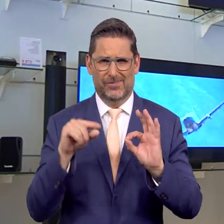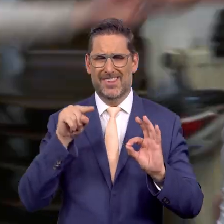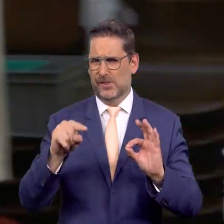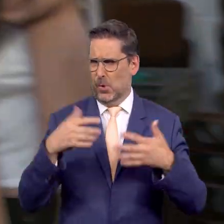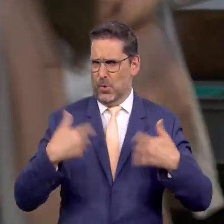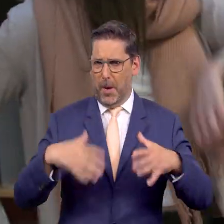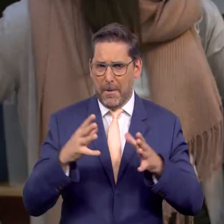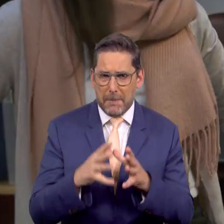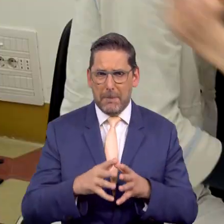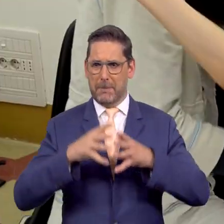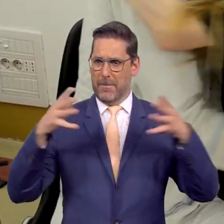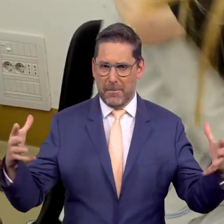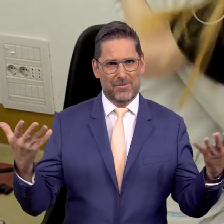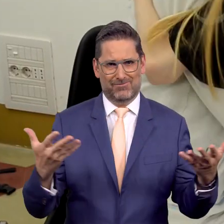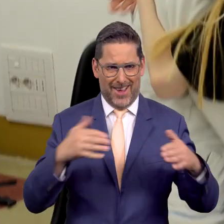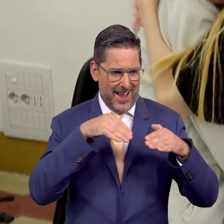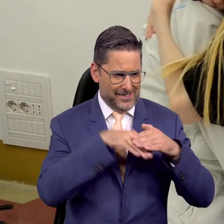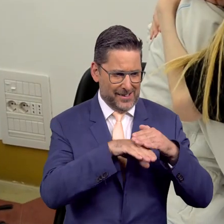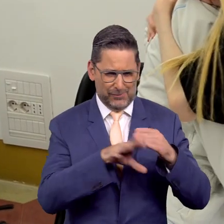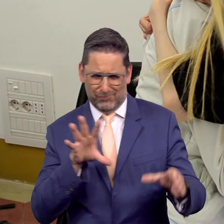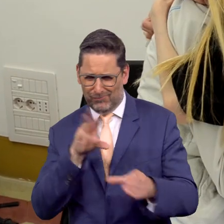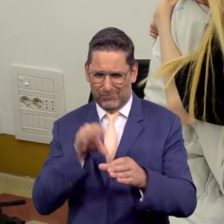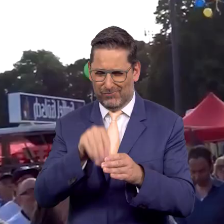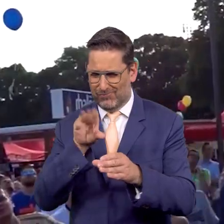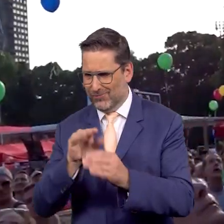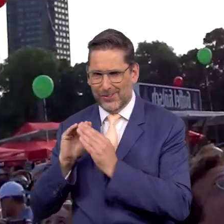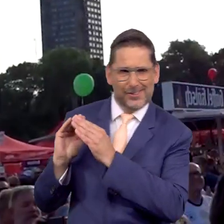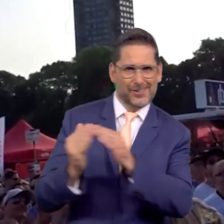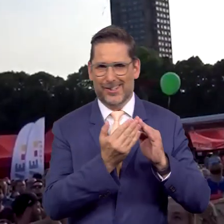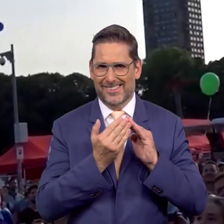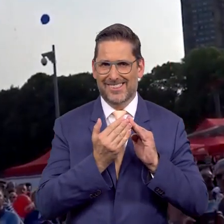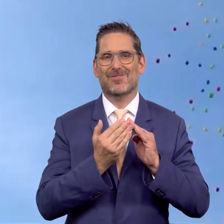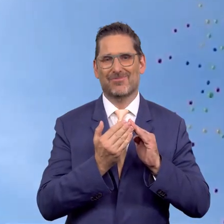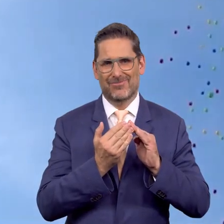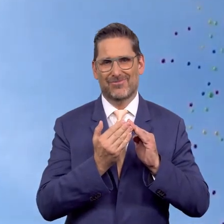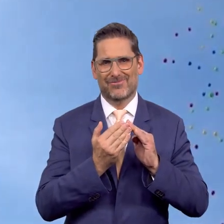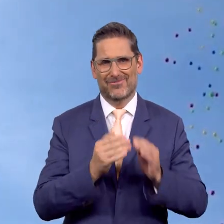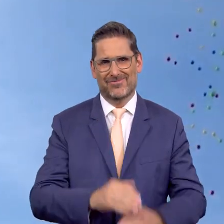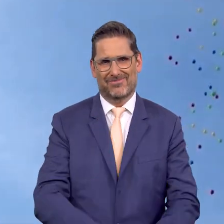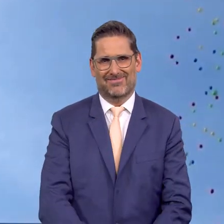This will boost the accessibility and inclusiveness of our society.